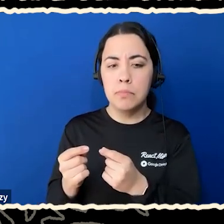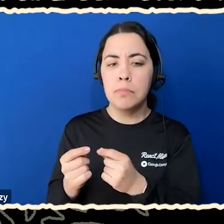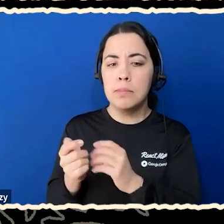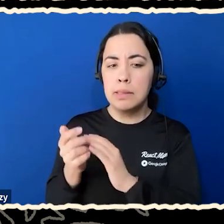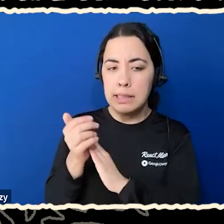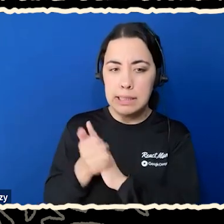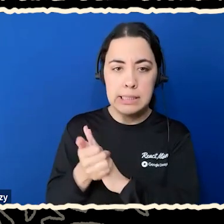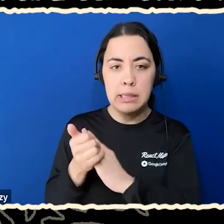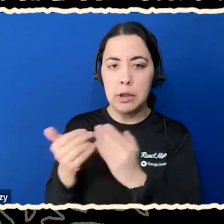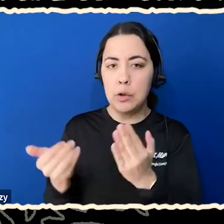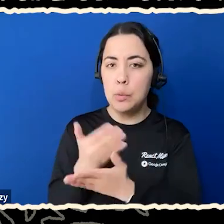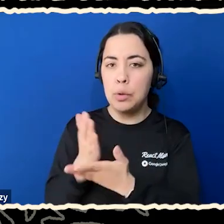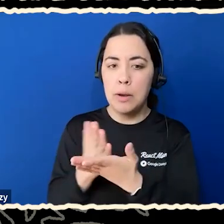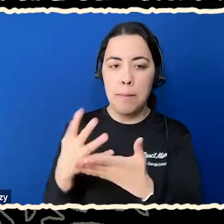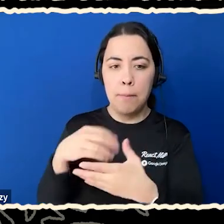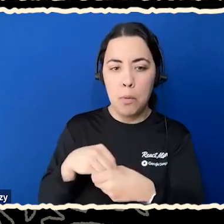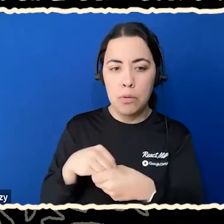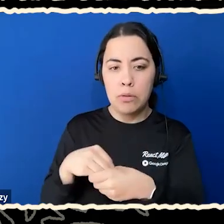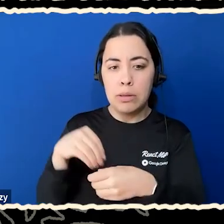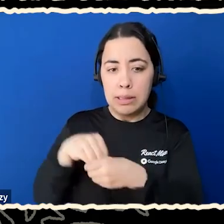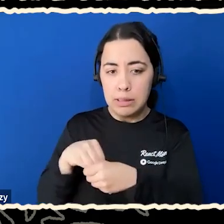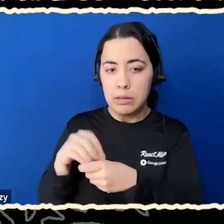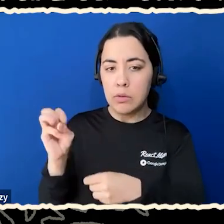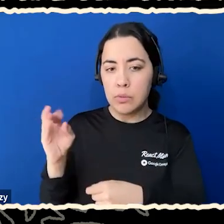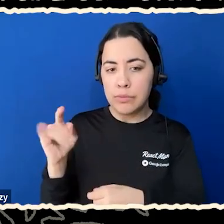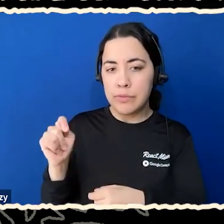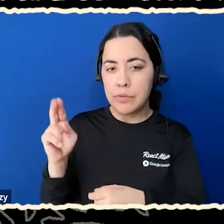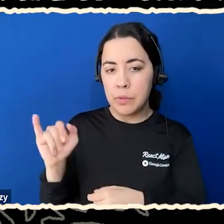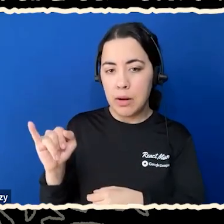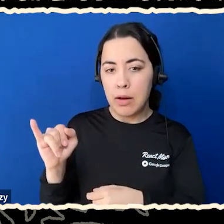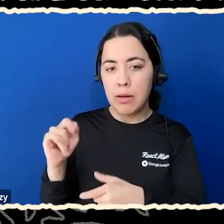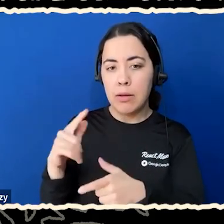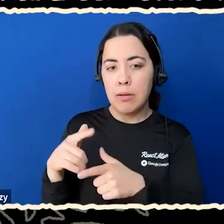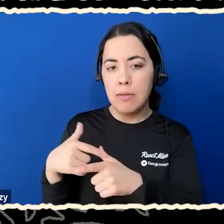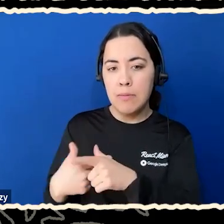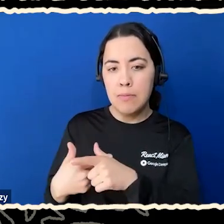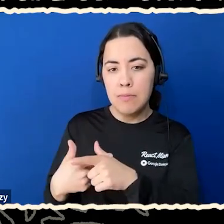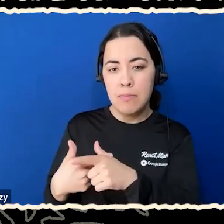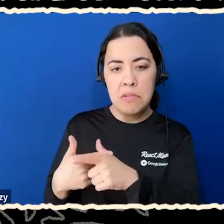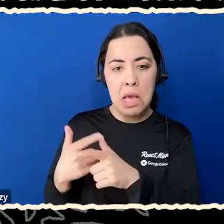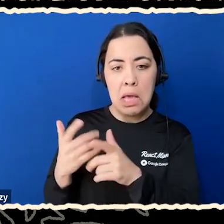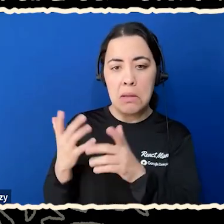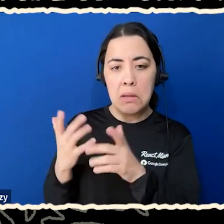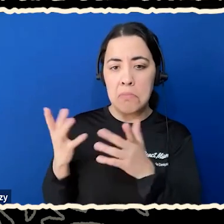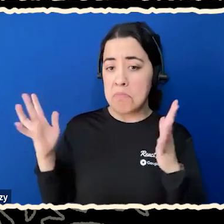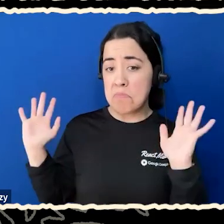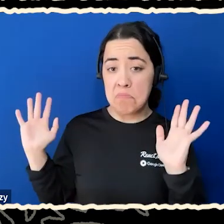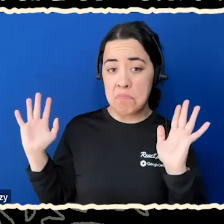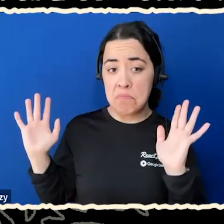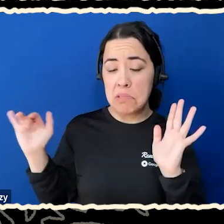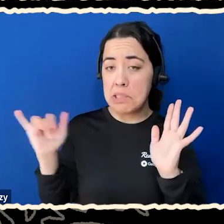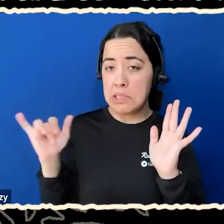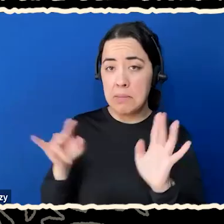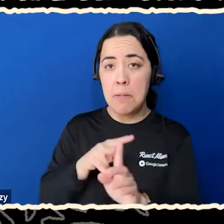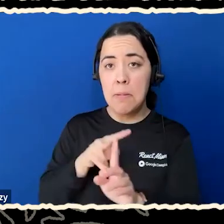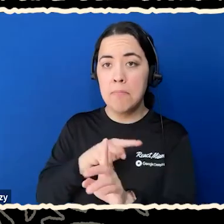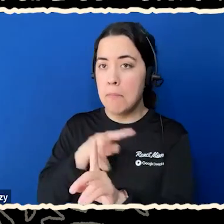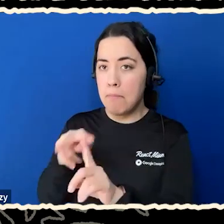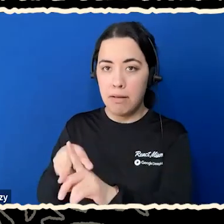hierarchy, and that's it. The same applies, of course, to Android. There is Jetpack Compose that can consume